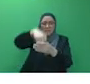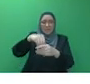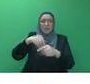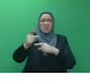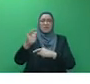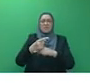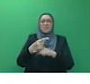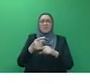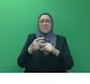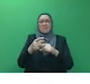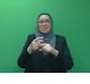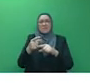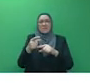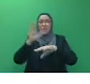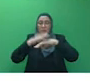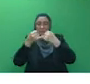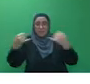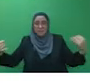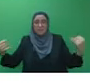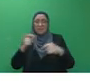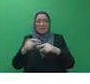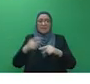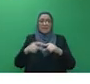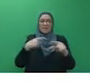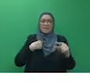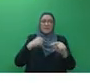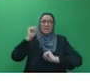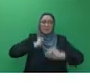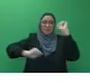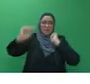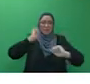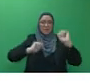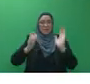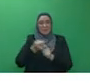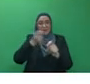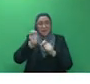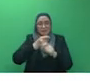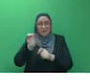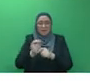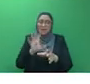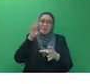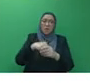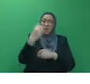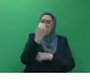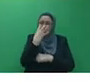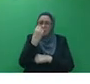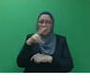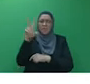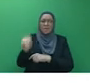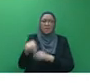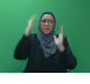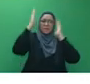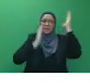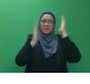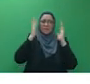virtual stand-up comedy show um that involved a few countries uh hong kong i think vietnam